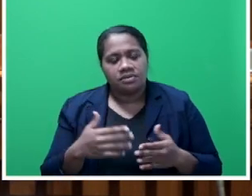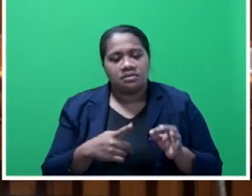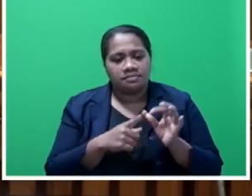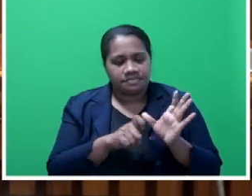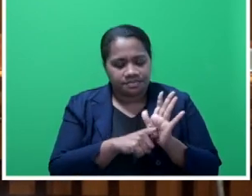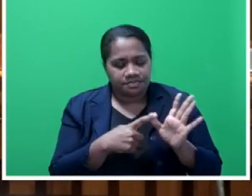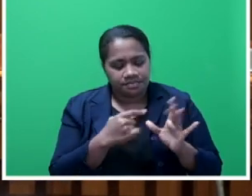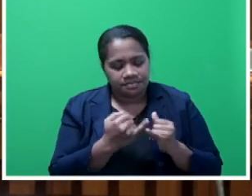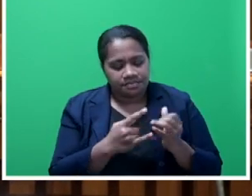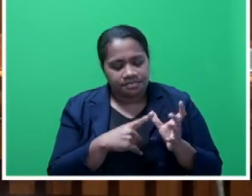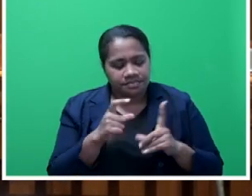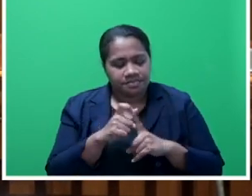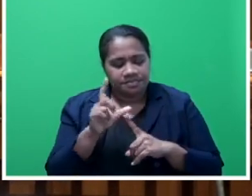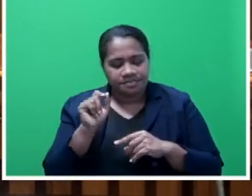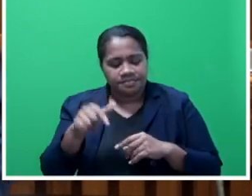sir,